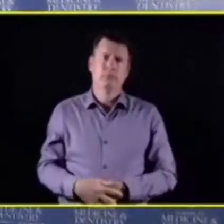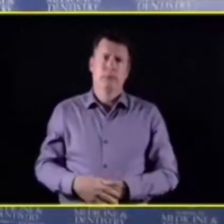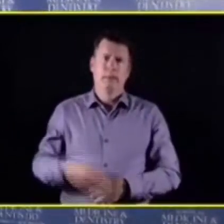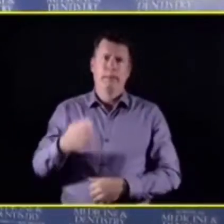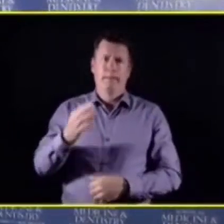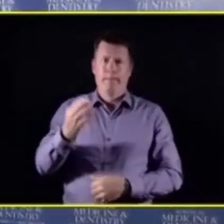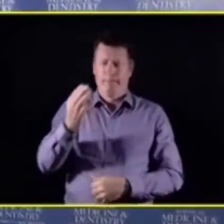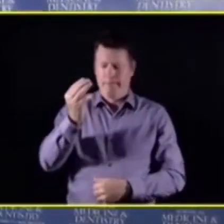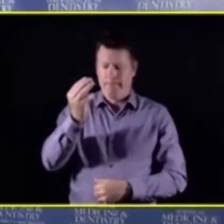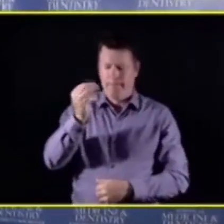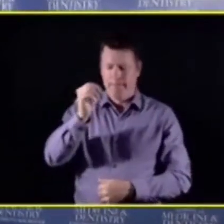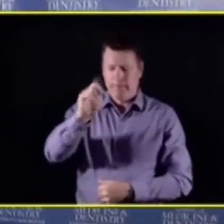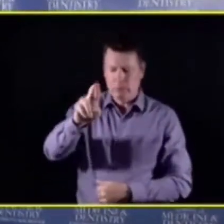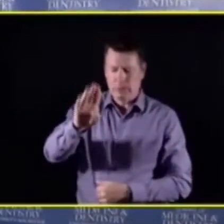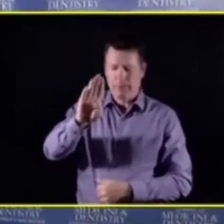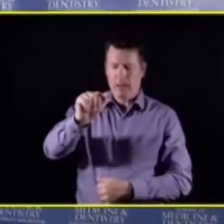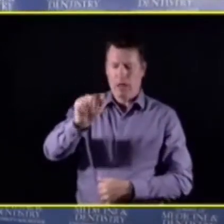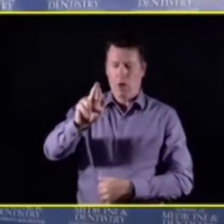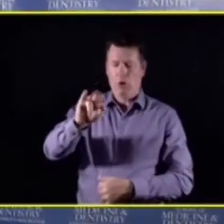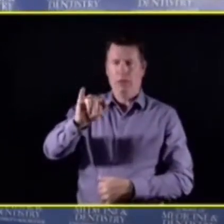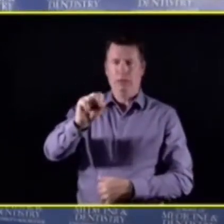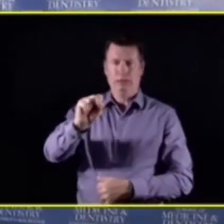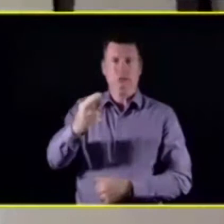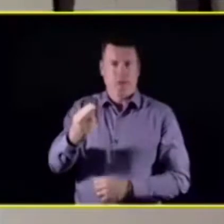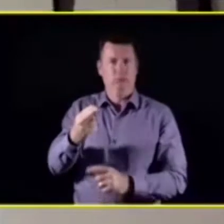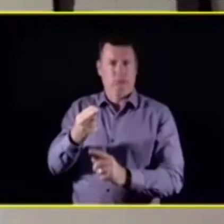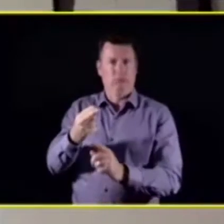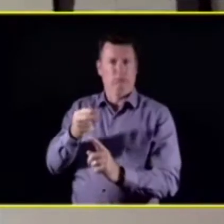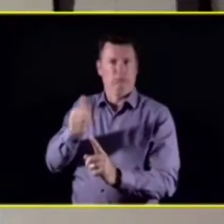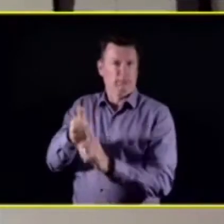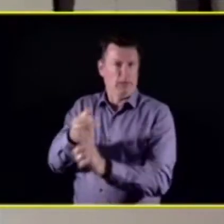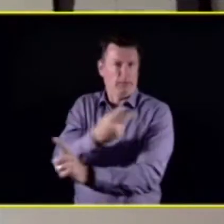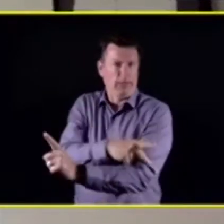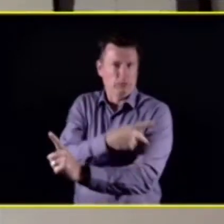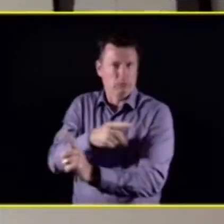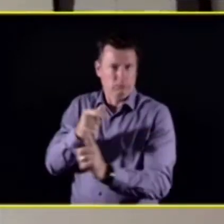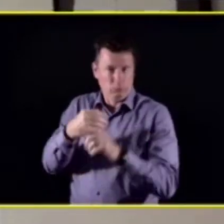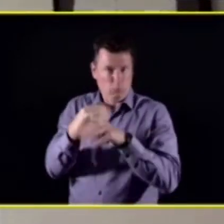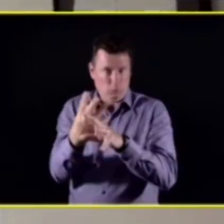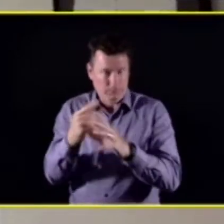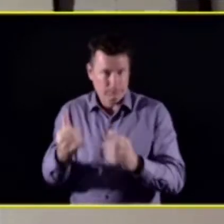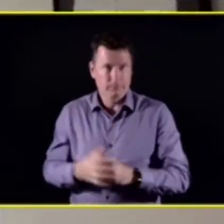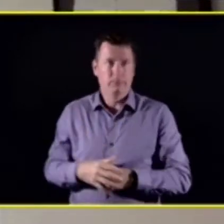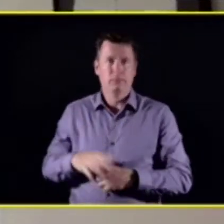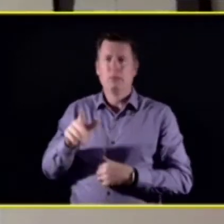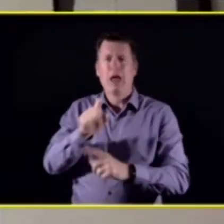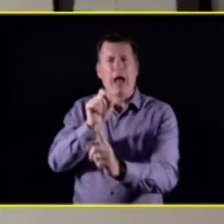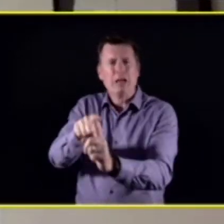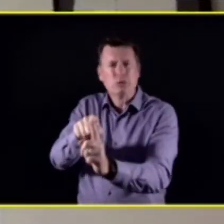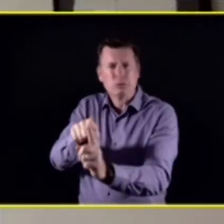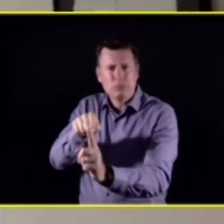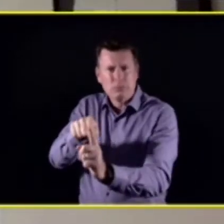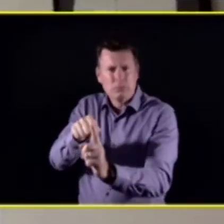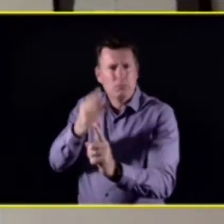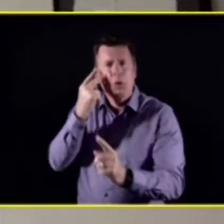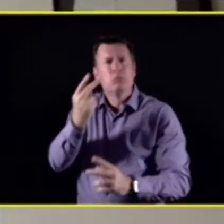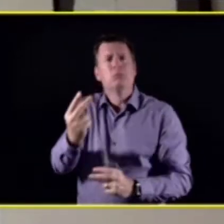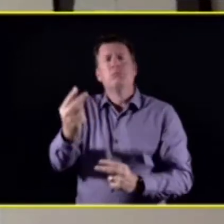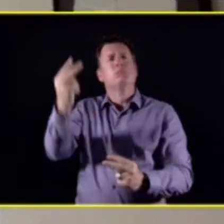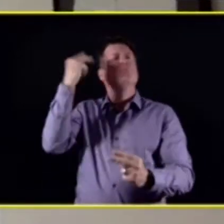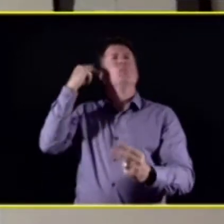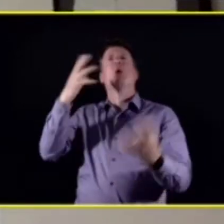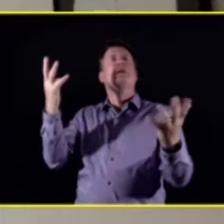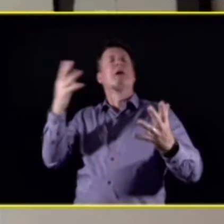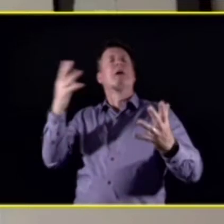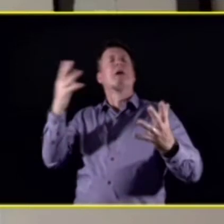come through this. If you can give us a sense of what was it like during the time you were in the hospital. I know it must have been unbearable